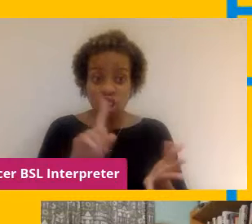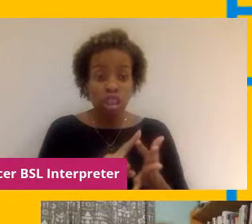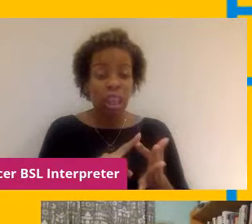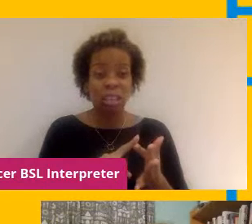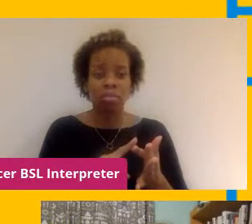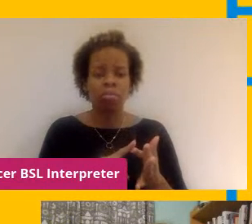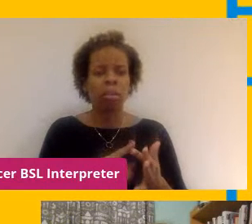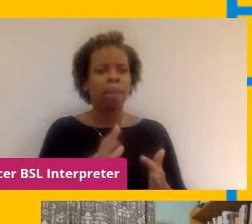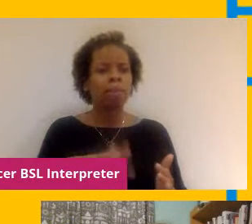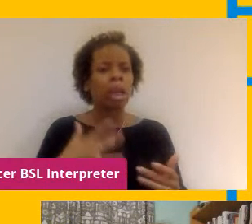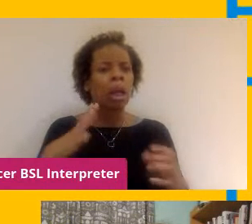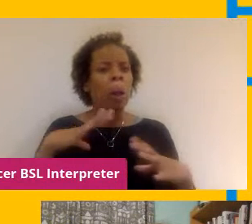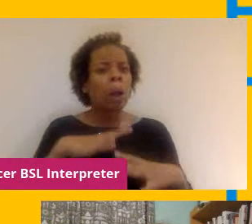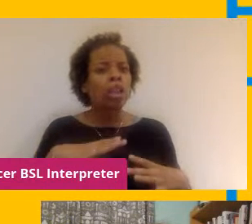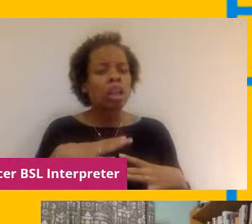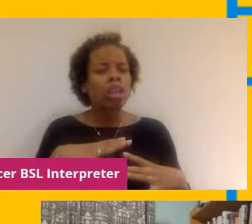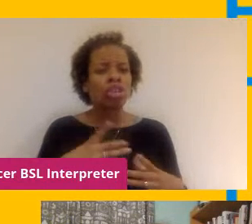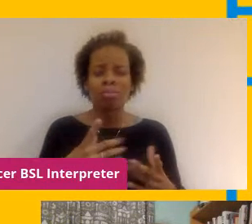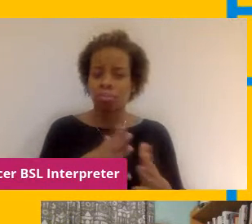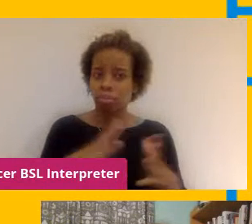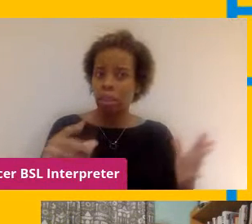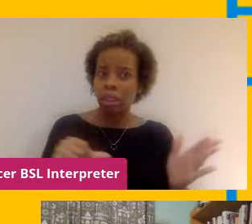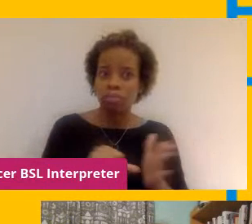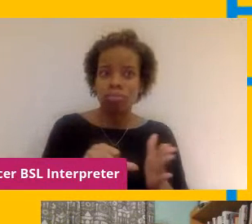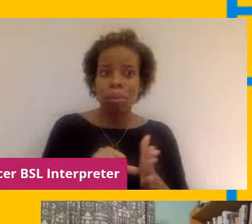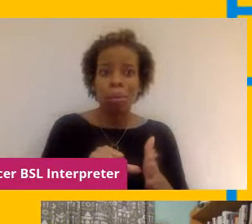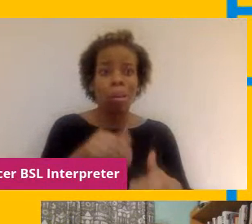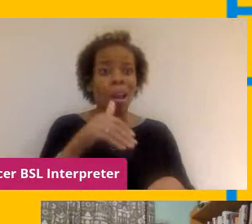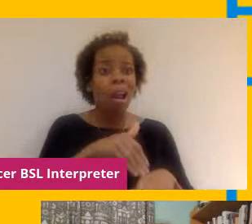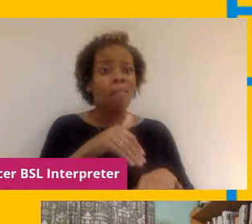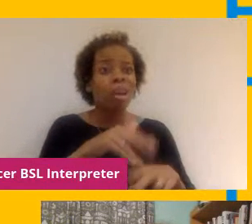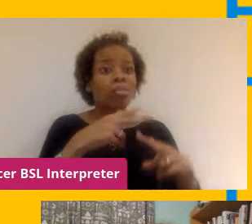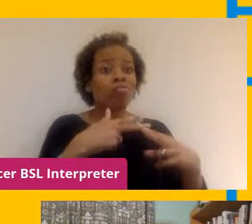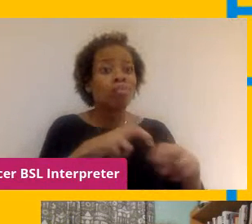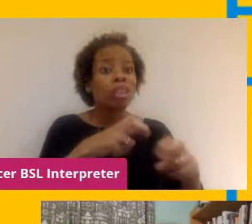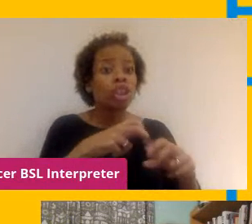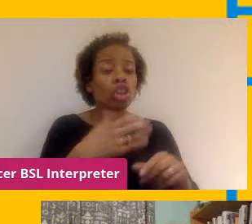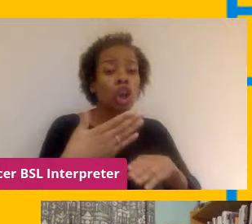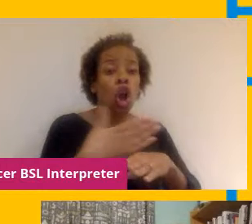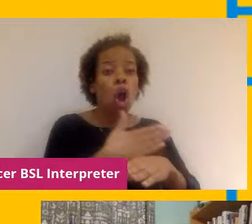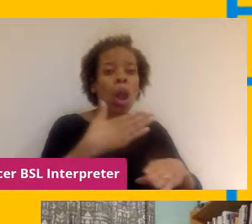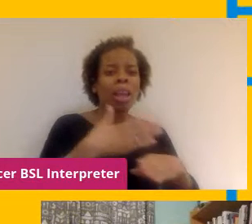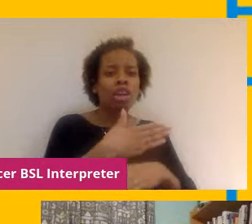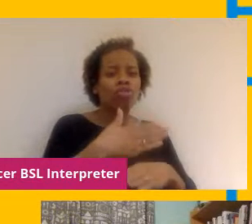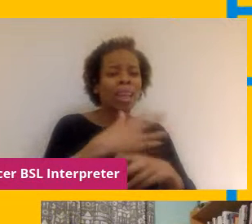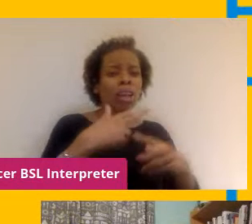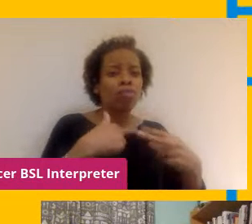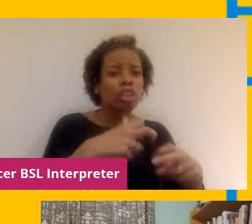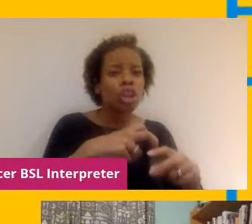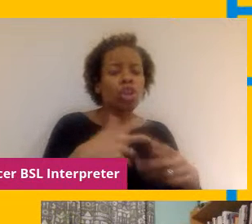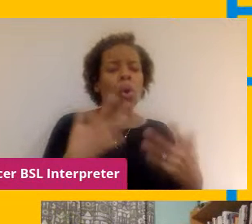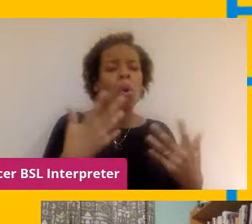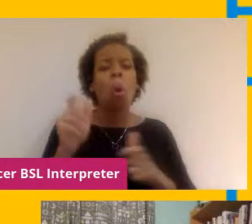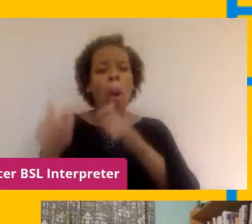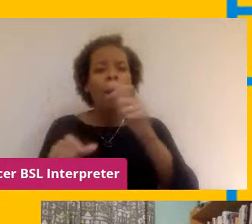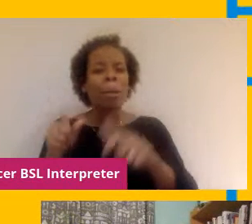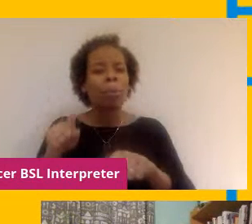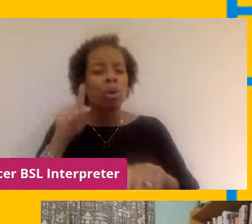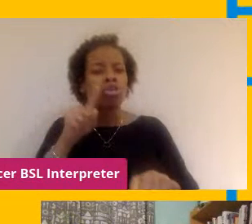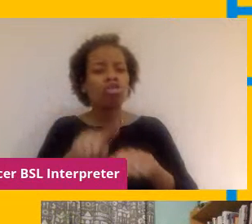view casualisation as being a problem that primarily affects researchers, particularly early career researchers, and people who are trying to get